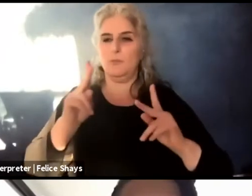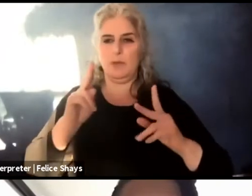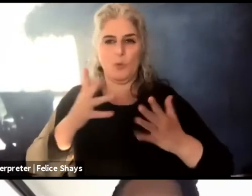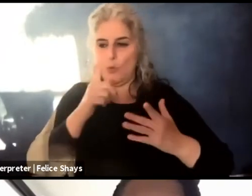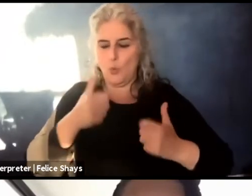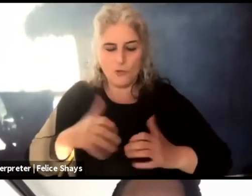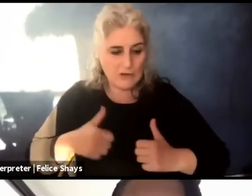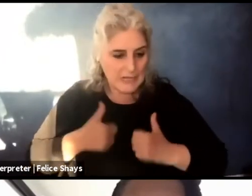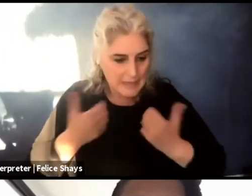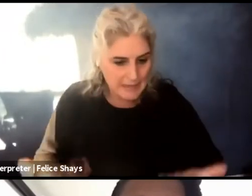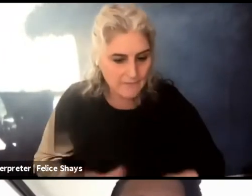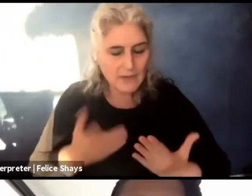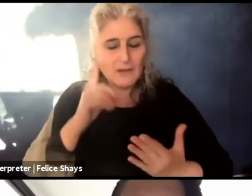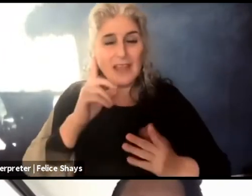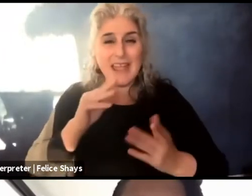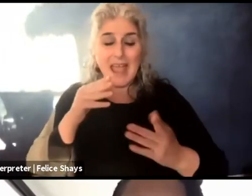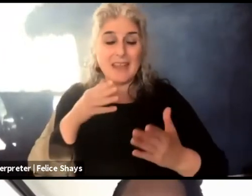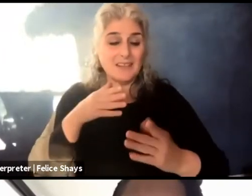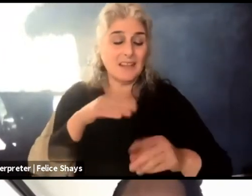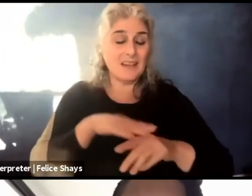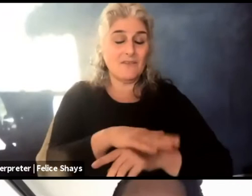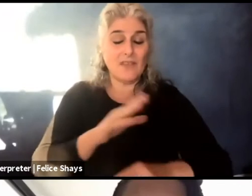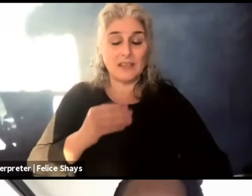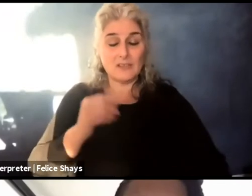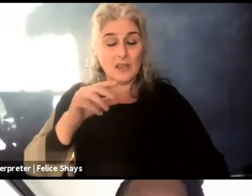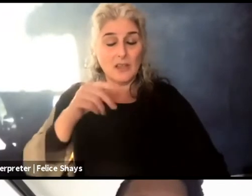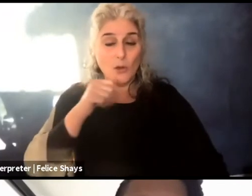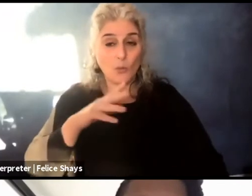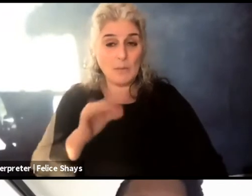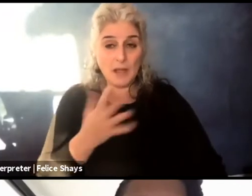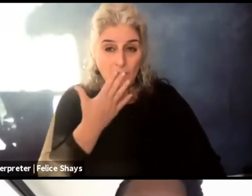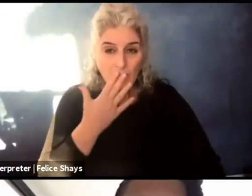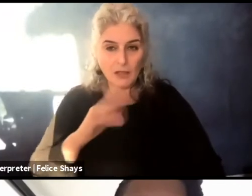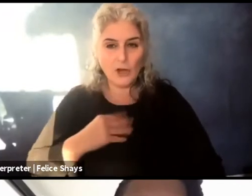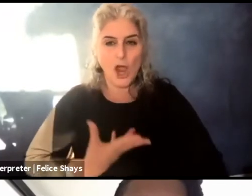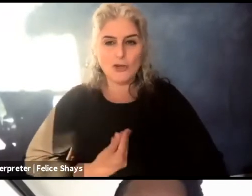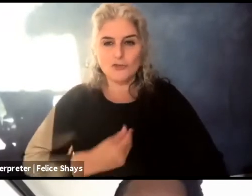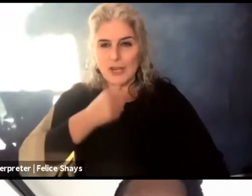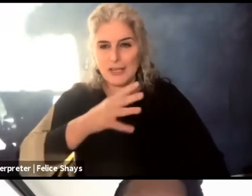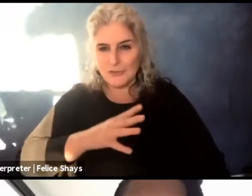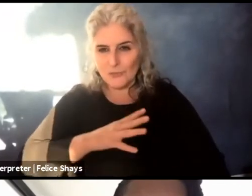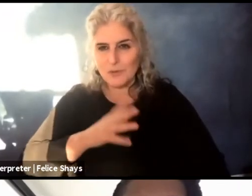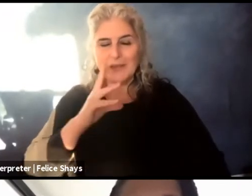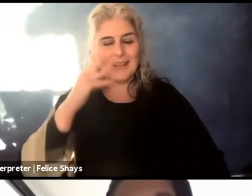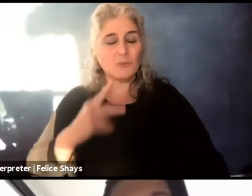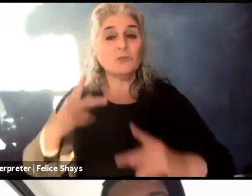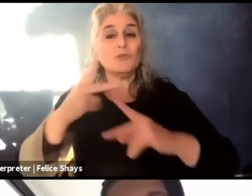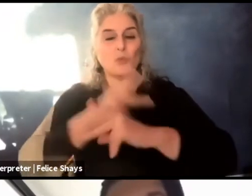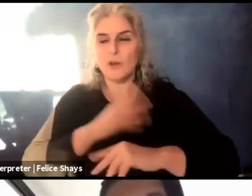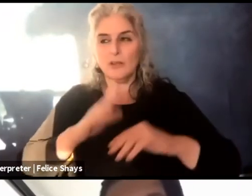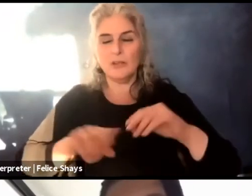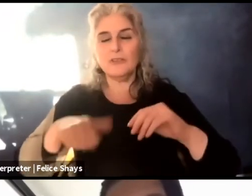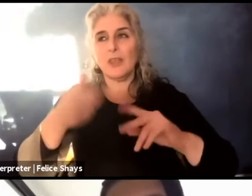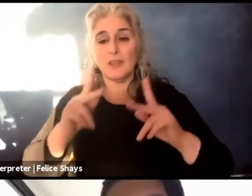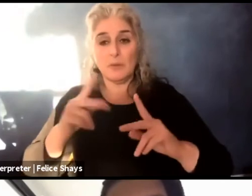income spaces, trans women and women of color, and also these anti-privacy policies and really the efforts to control